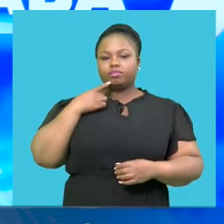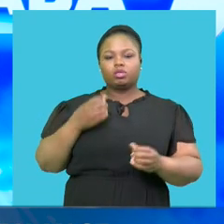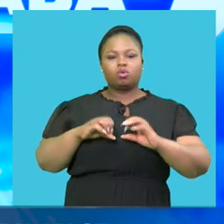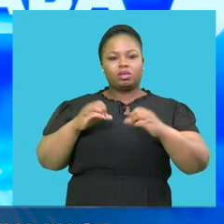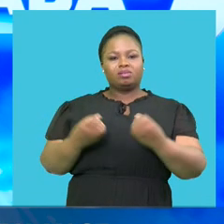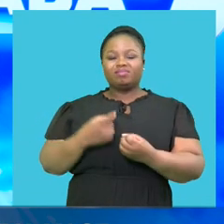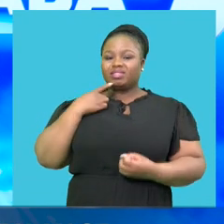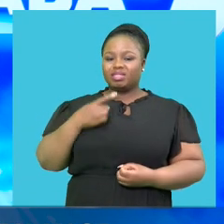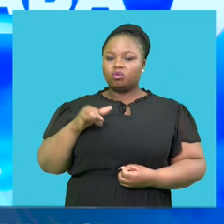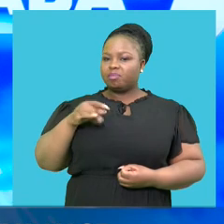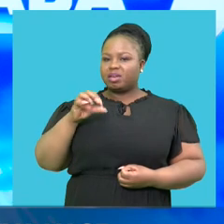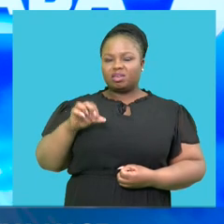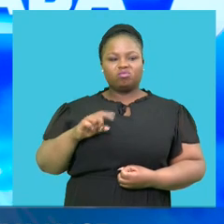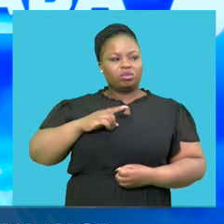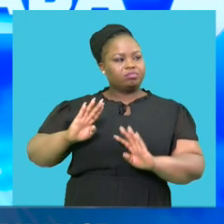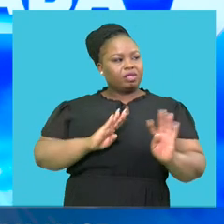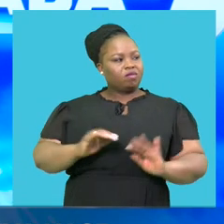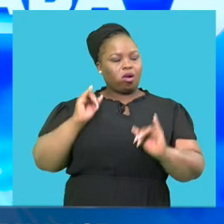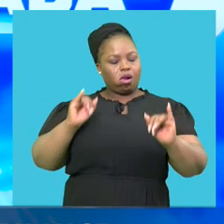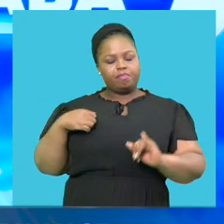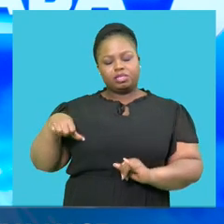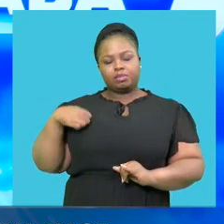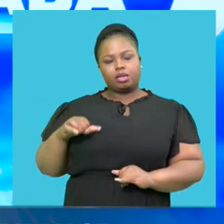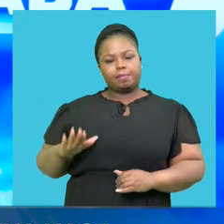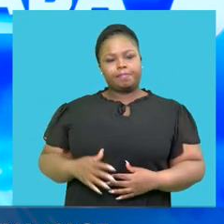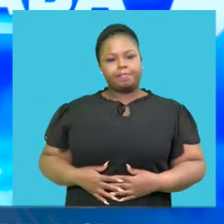anoei sola u kwa manda, wunga upa atingendelefane le umaspala.